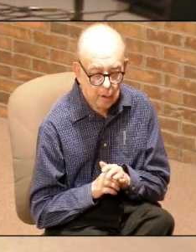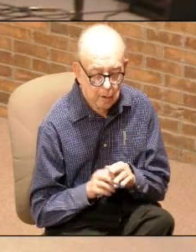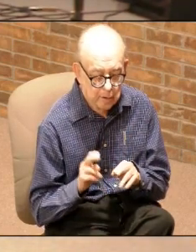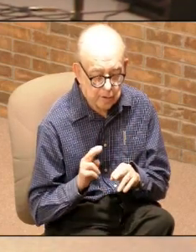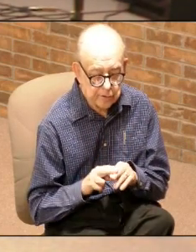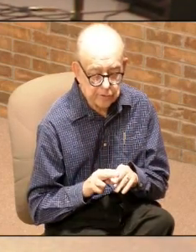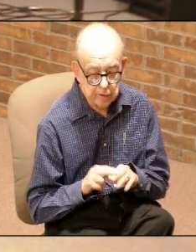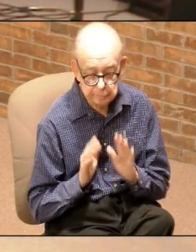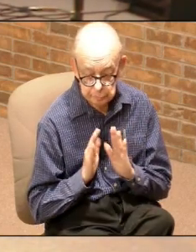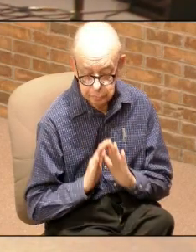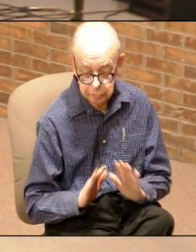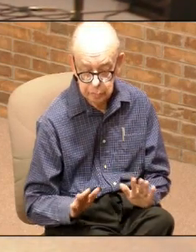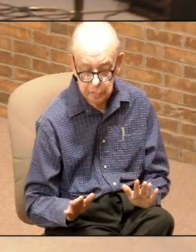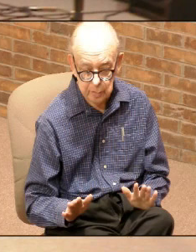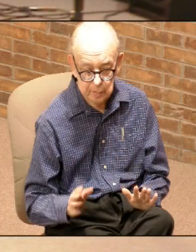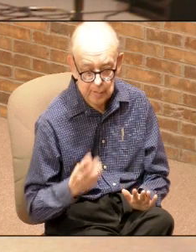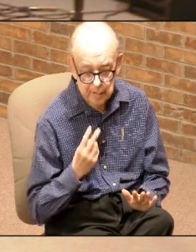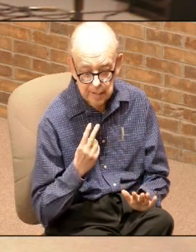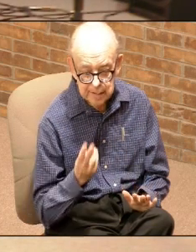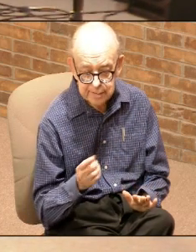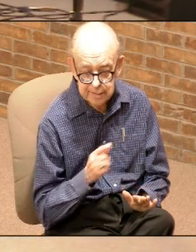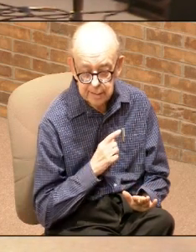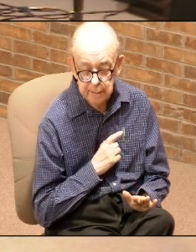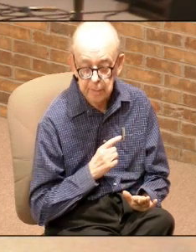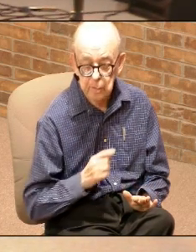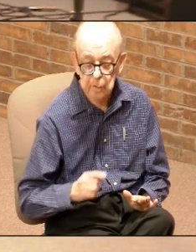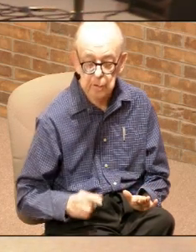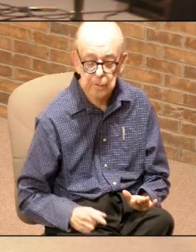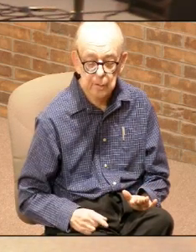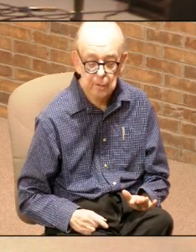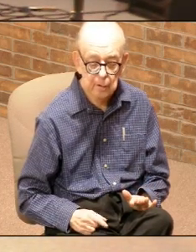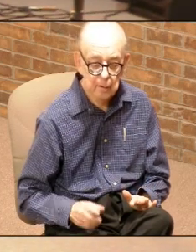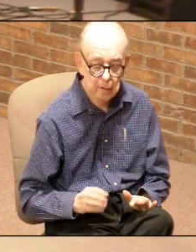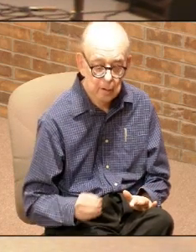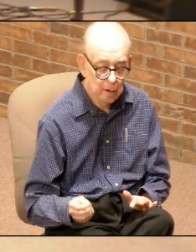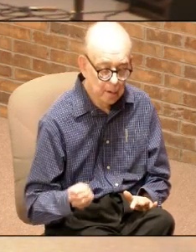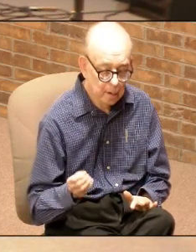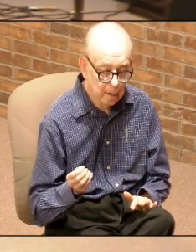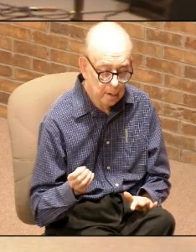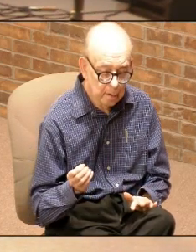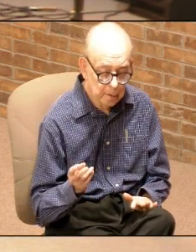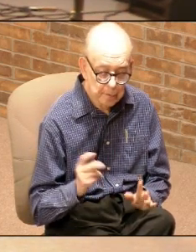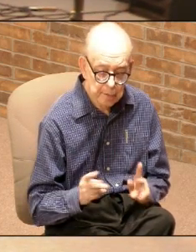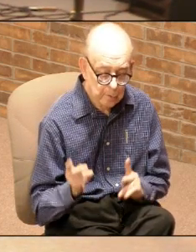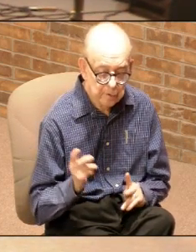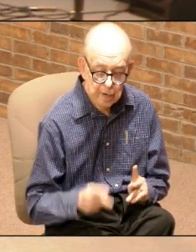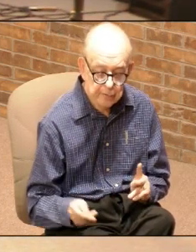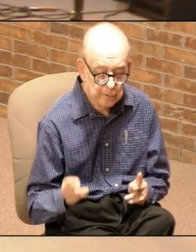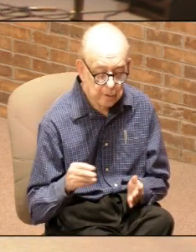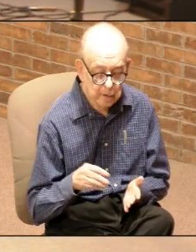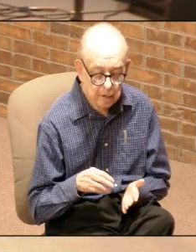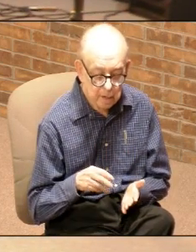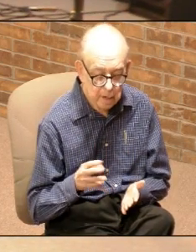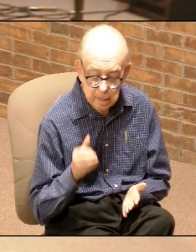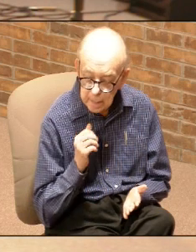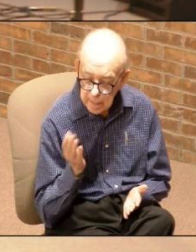sit still and see the Lord. And they've never gotten up.